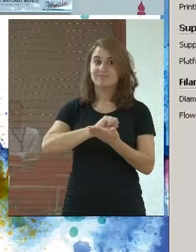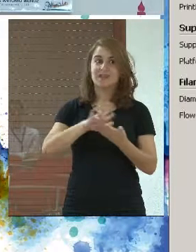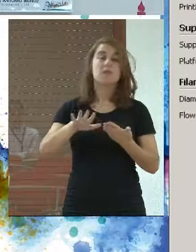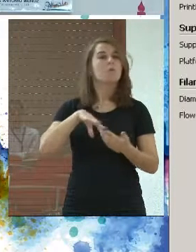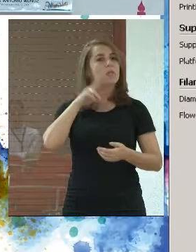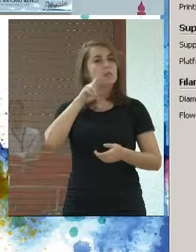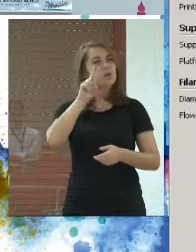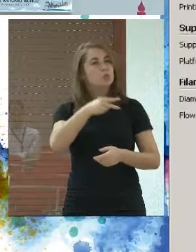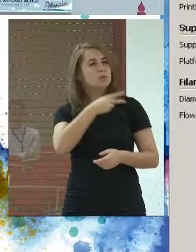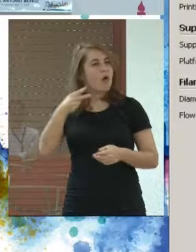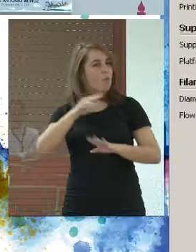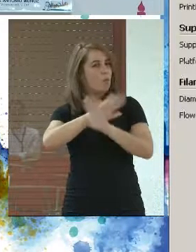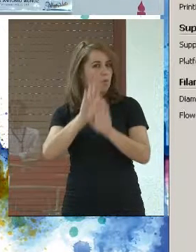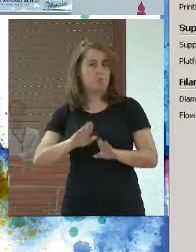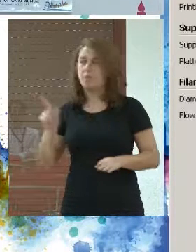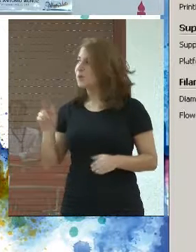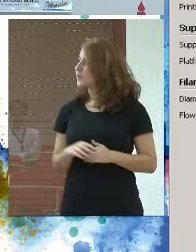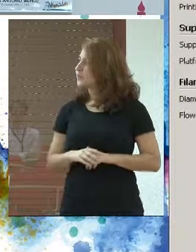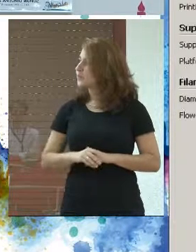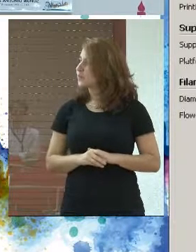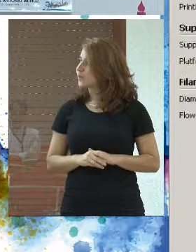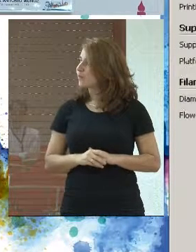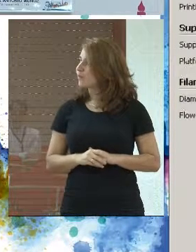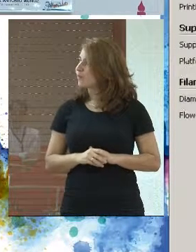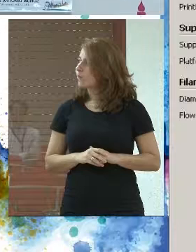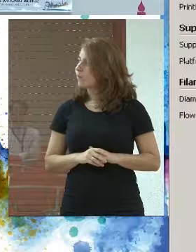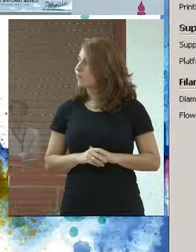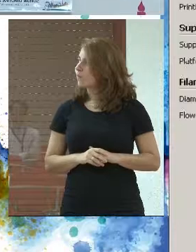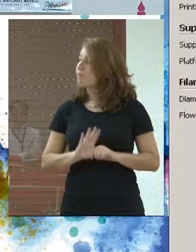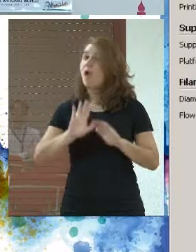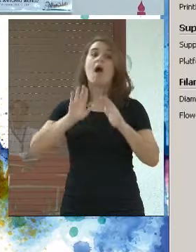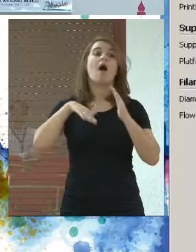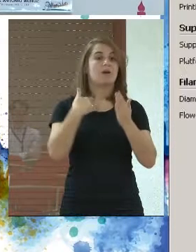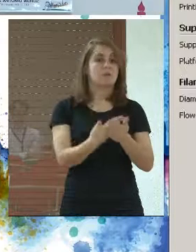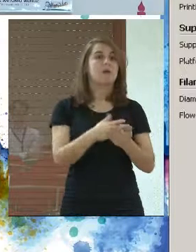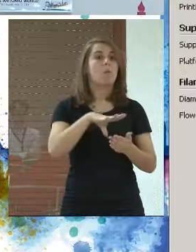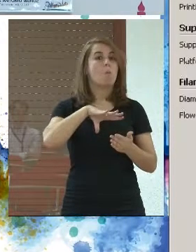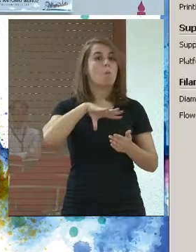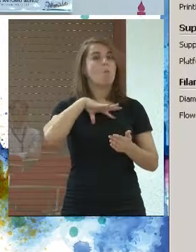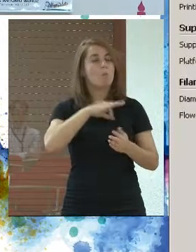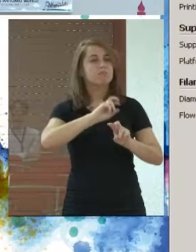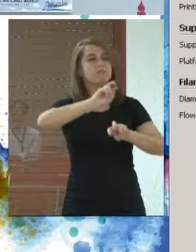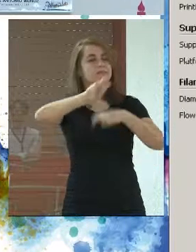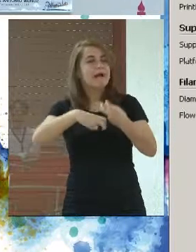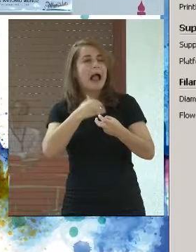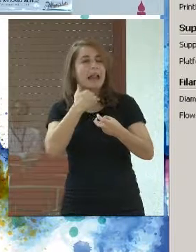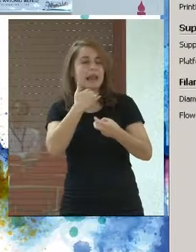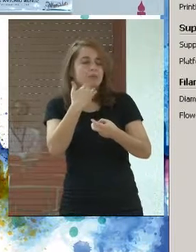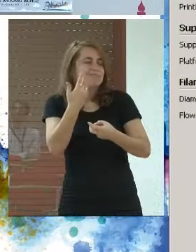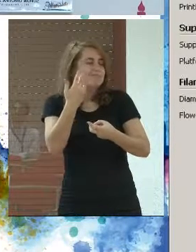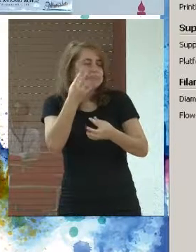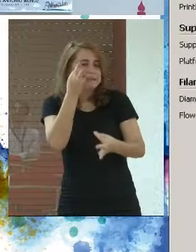Cura, I can see the final result, because this allows me to visualize the 3D result, and I could